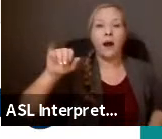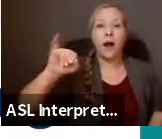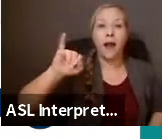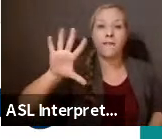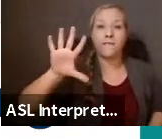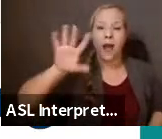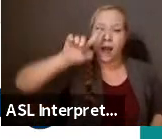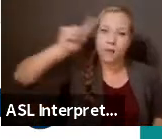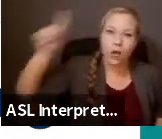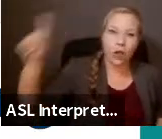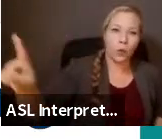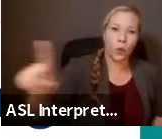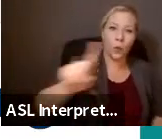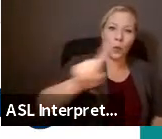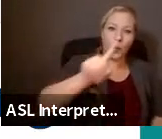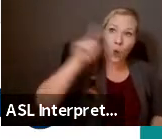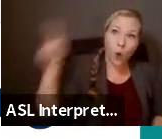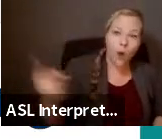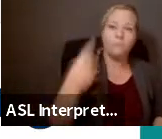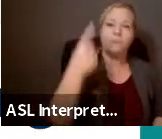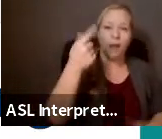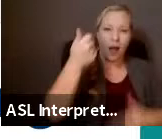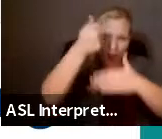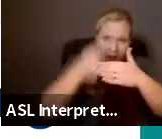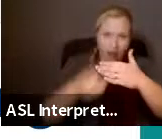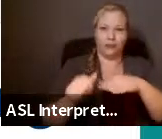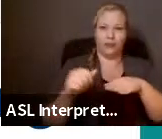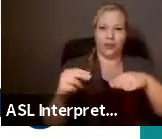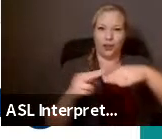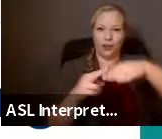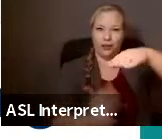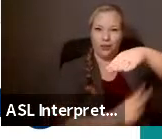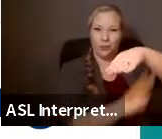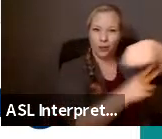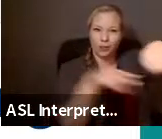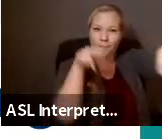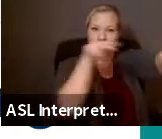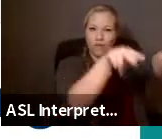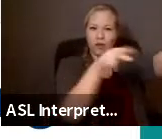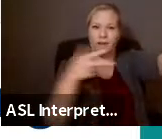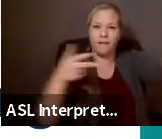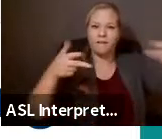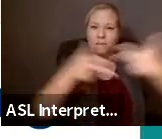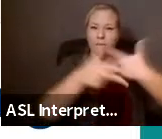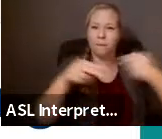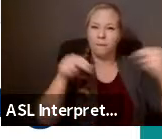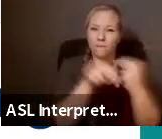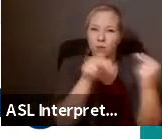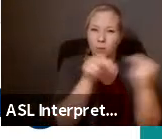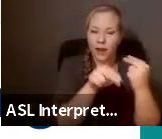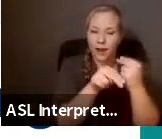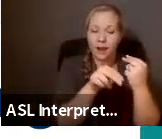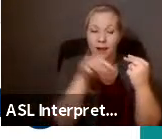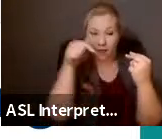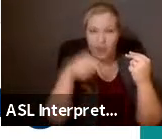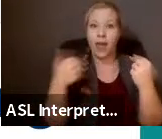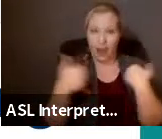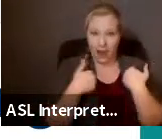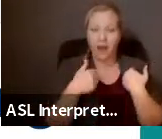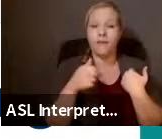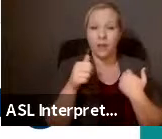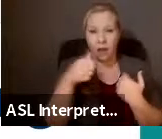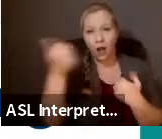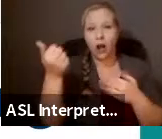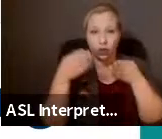freeway, and it would connect at the same level to the local street that would carry traffic,